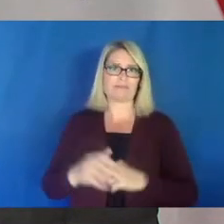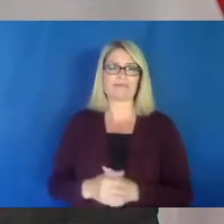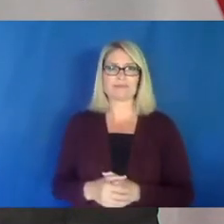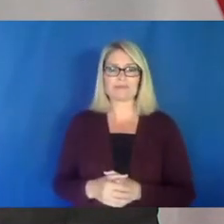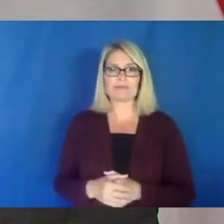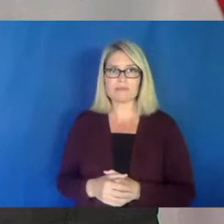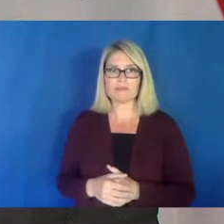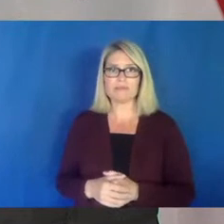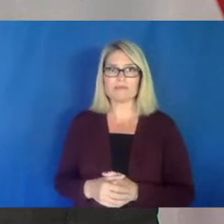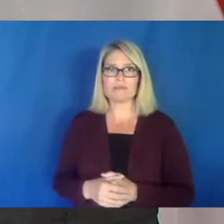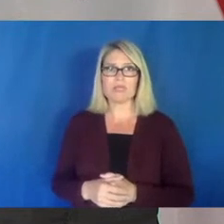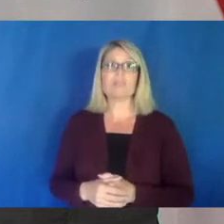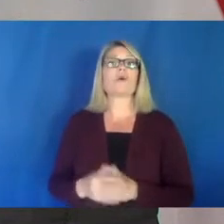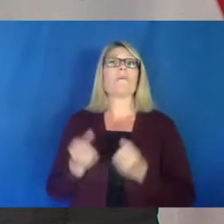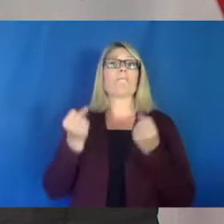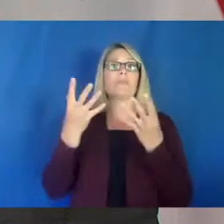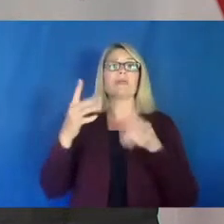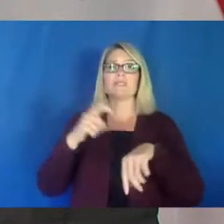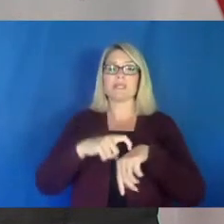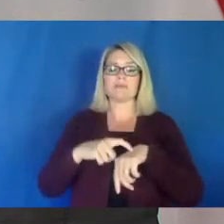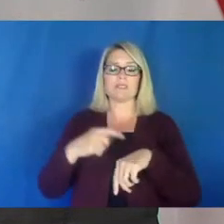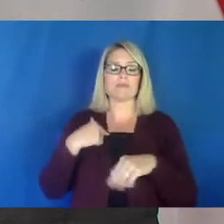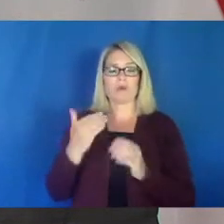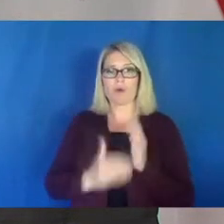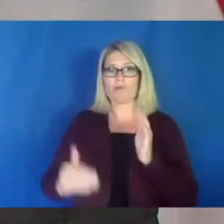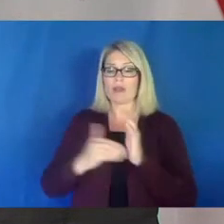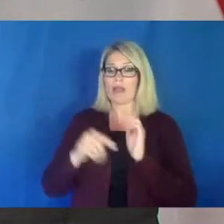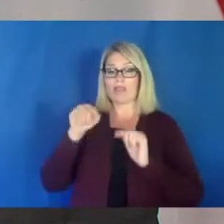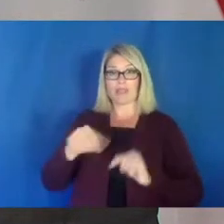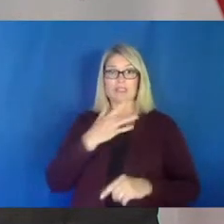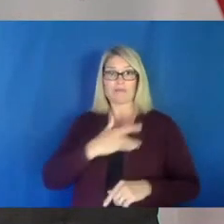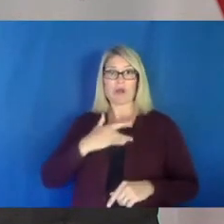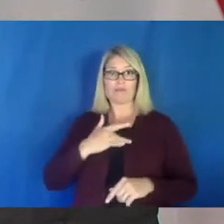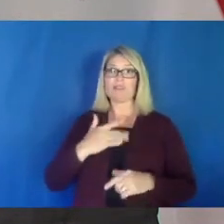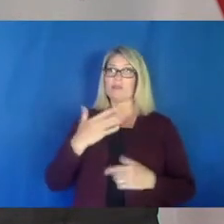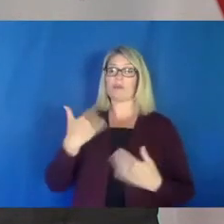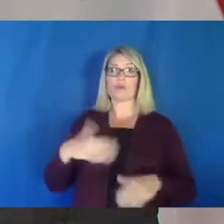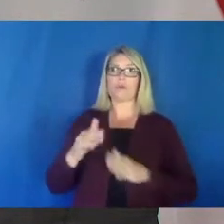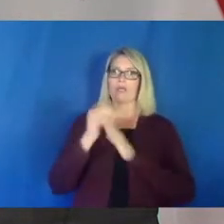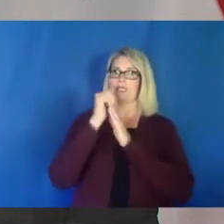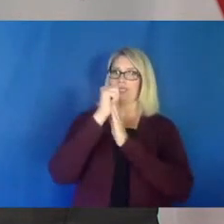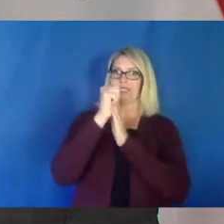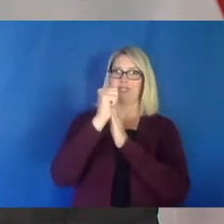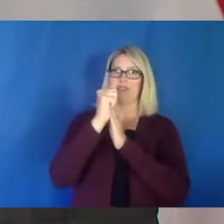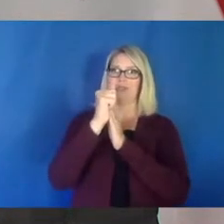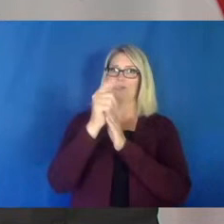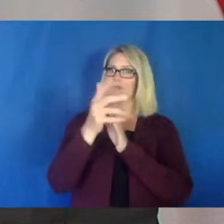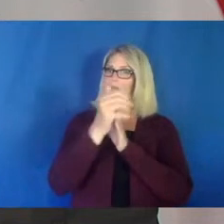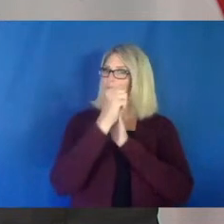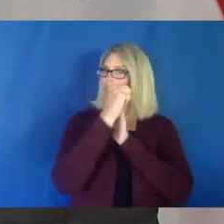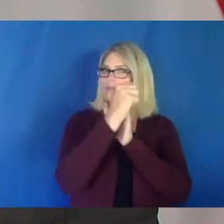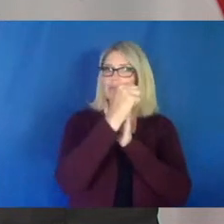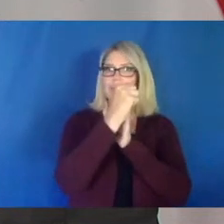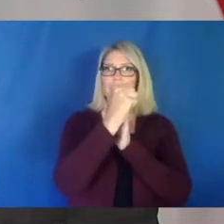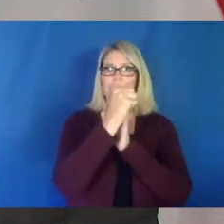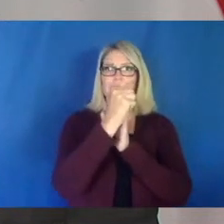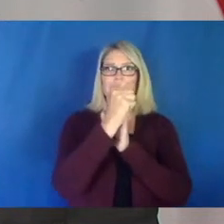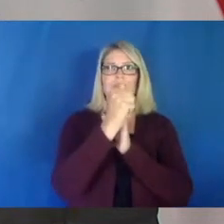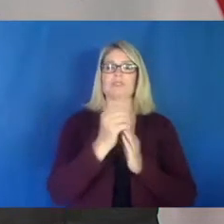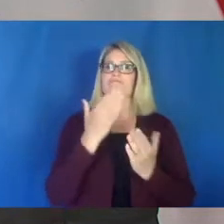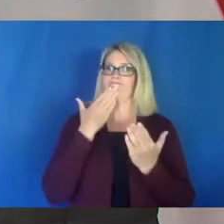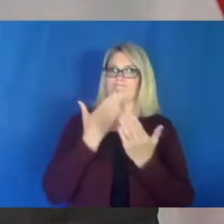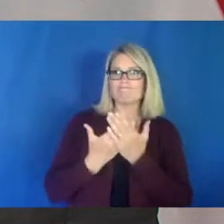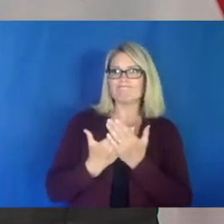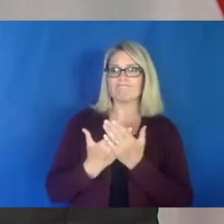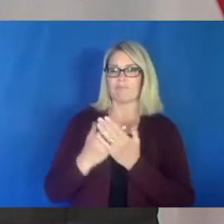bear repeating again, that we've been leaders in this province in pertaining to protecting our citizens